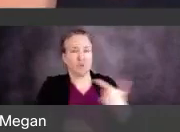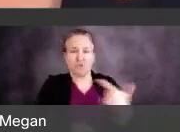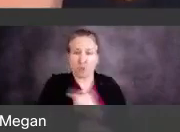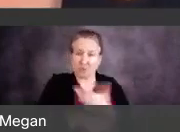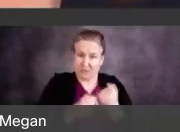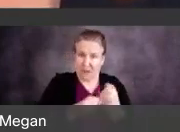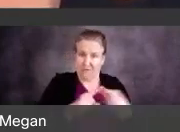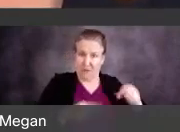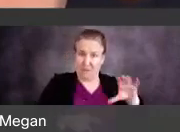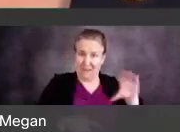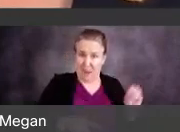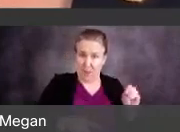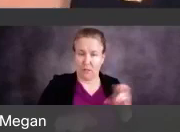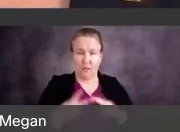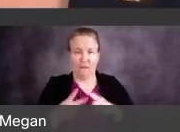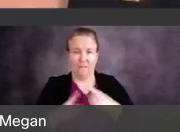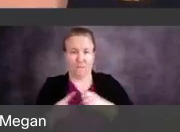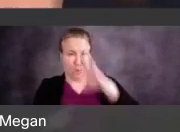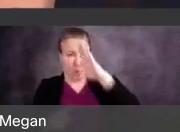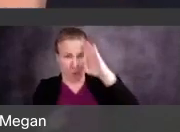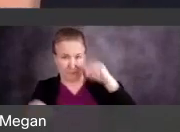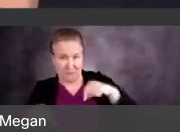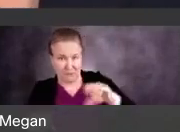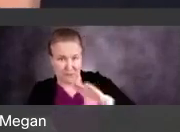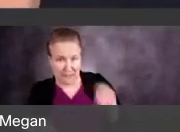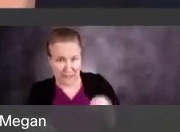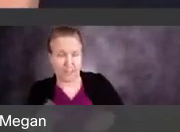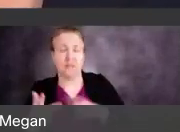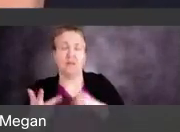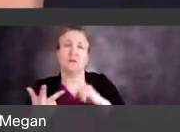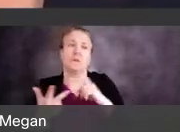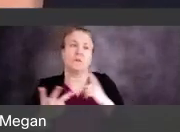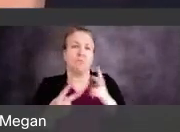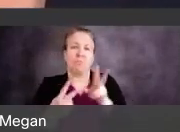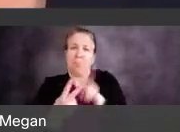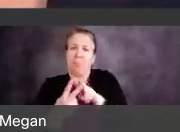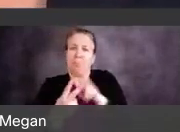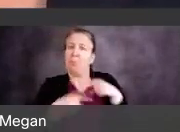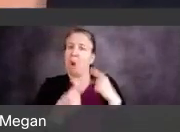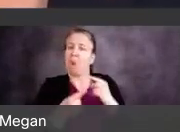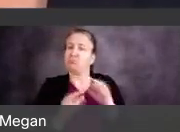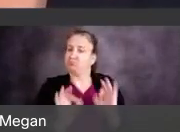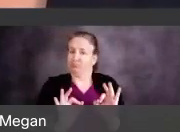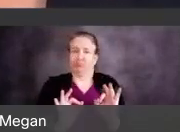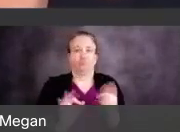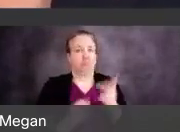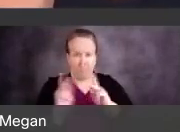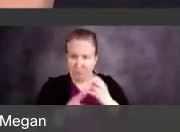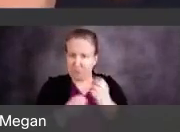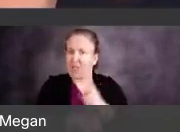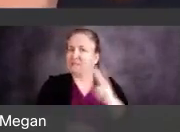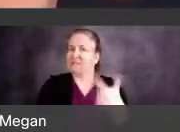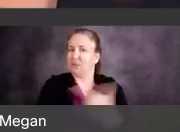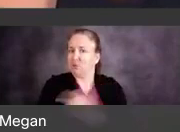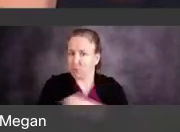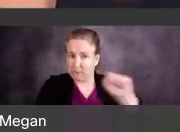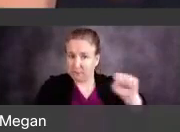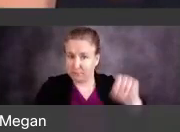county or from one of our hospitals in the county, that's been going very well, and people are getting their second doses.